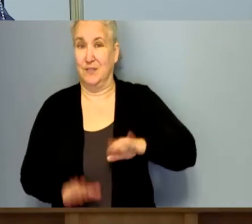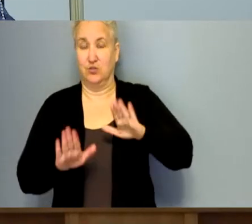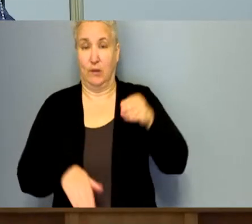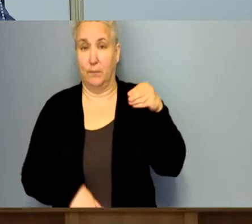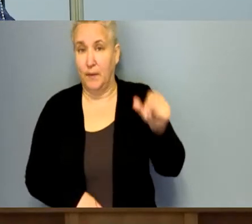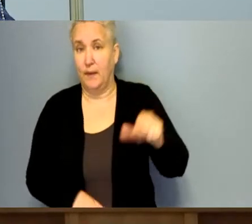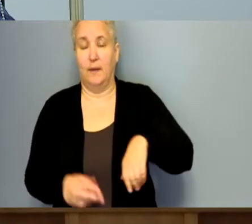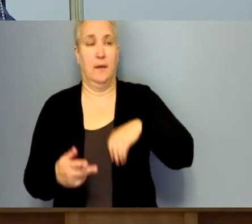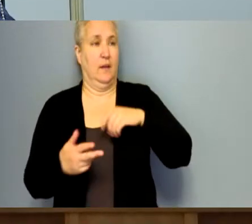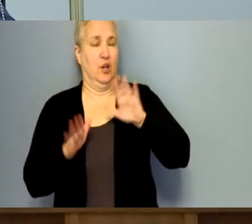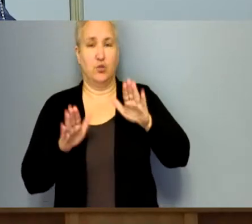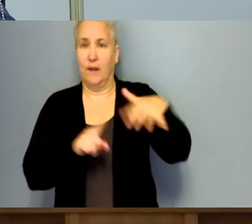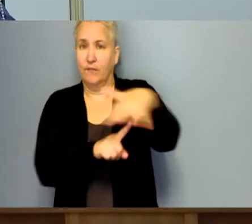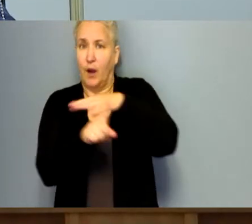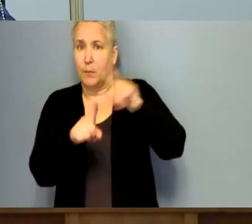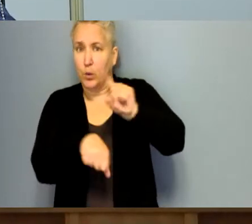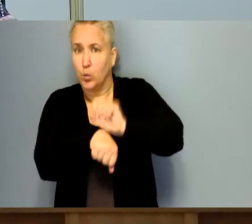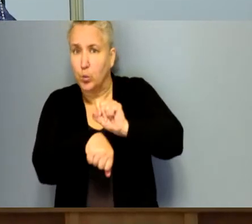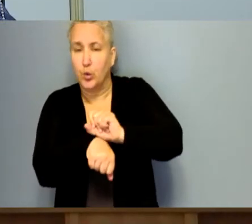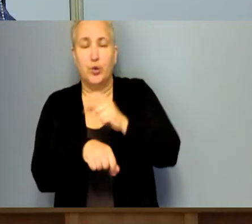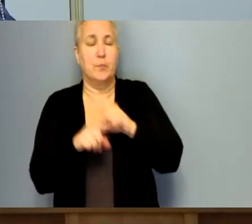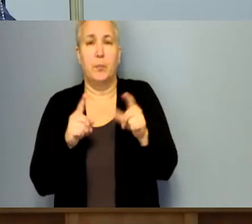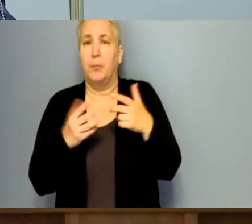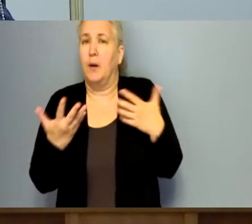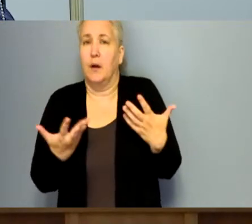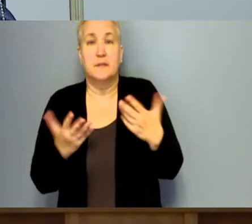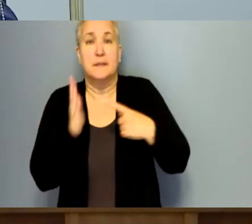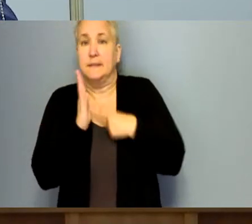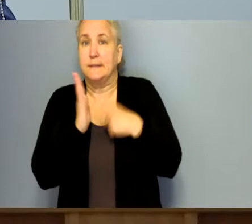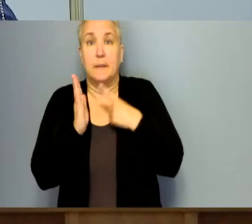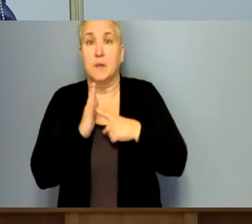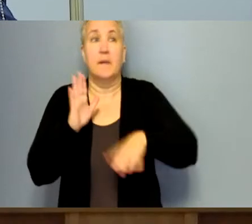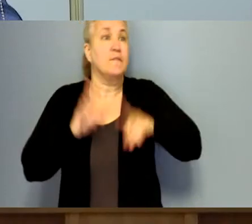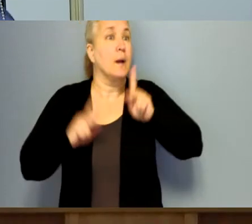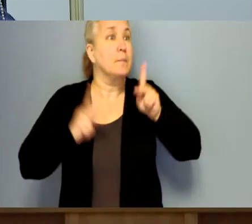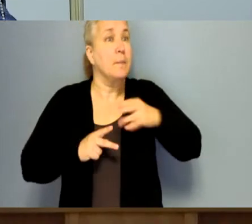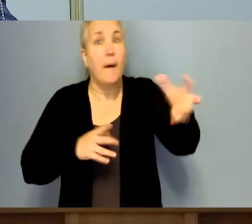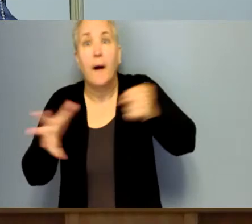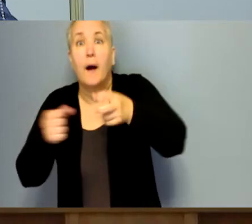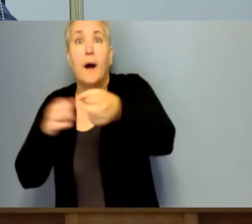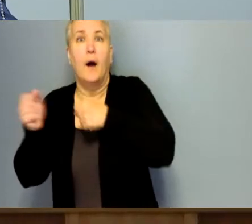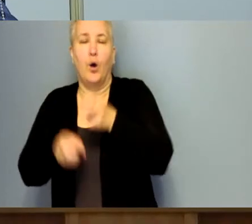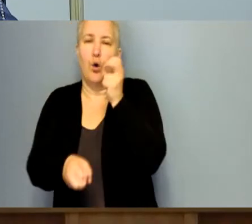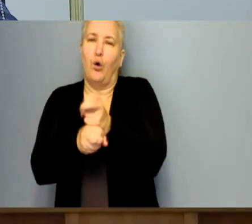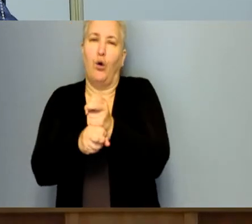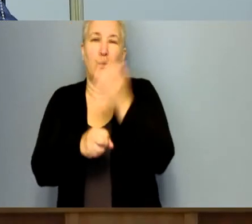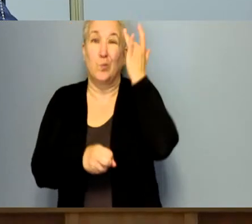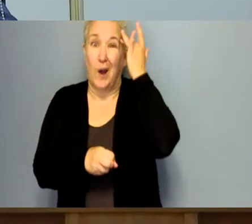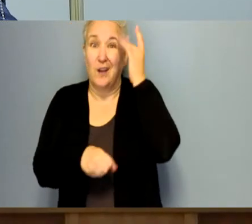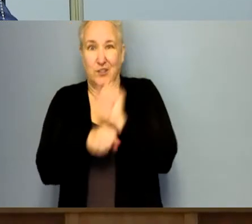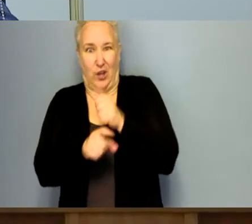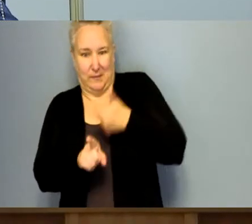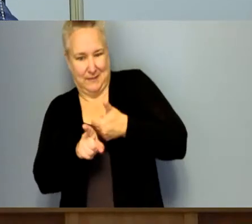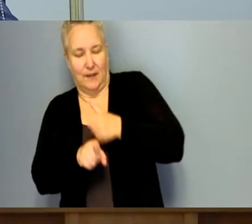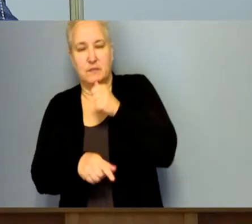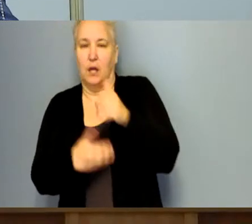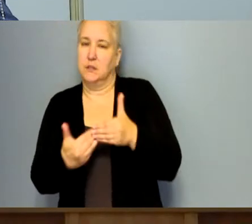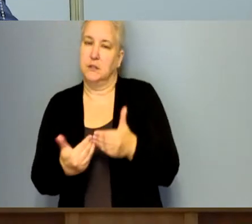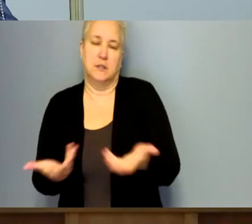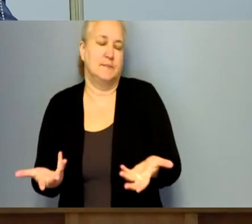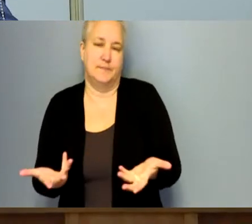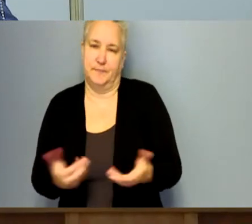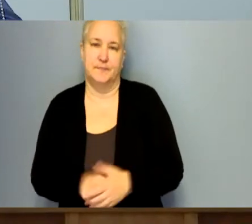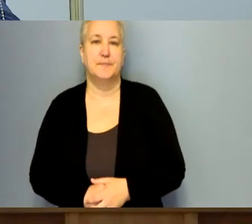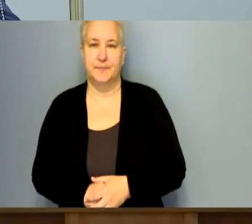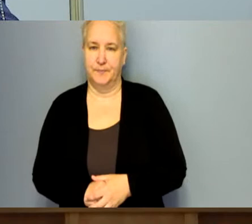great environment to work in, but sometimes it's hard to get people to do these jobs because they're not easy. And so